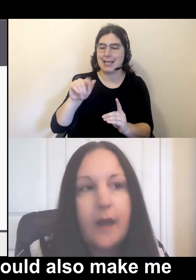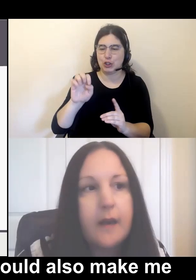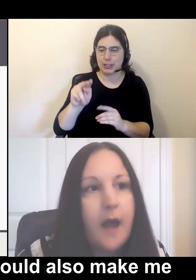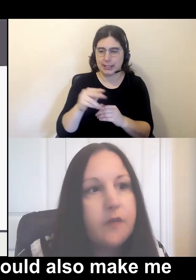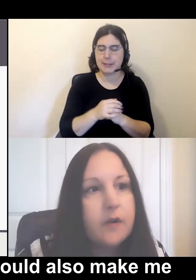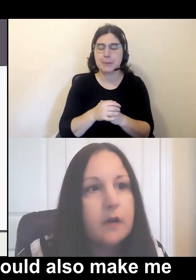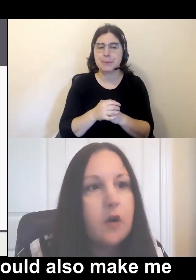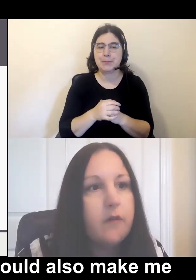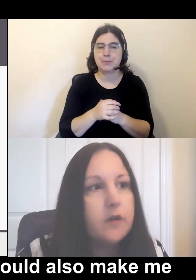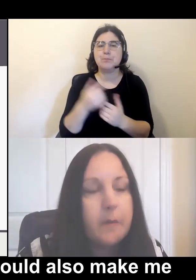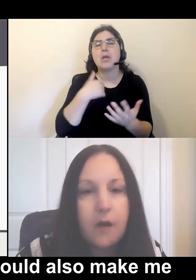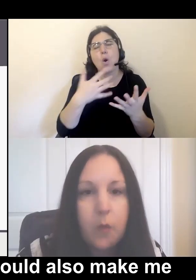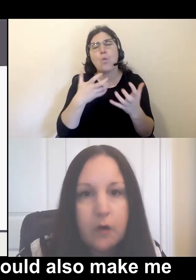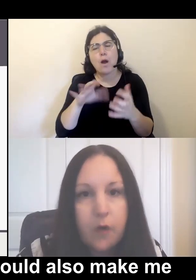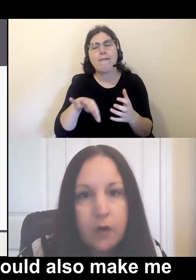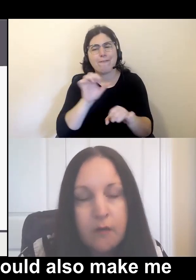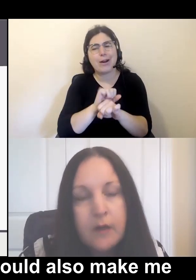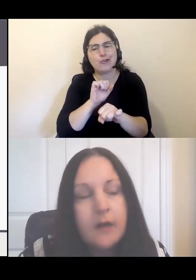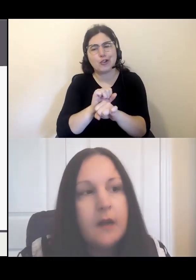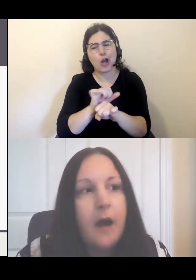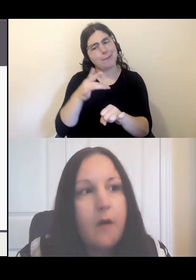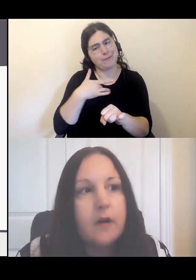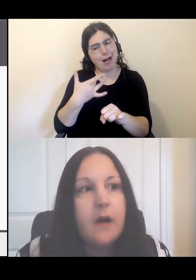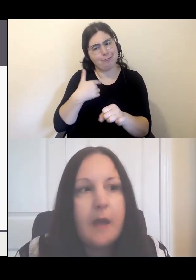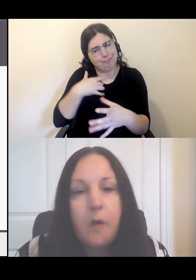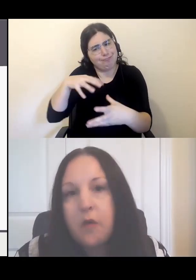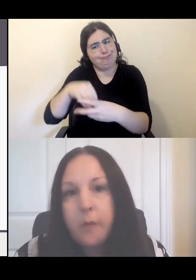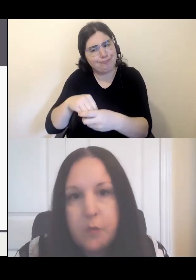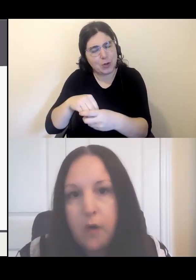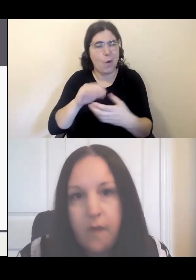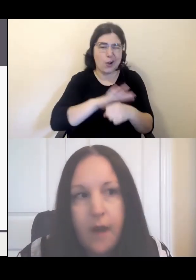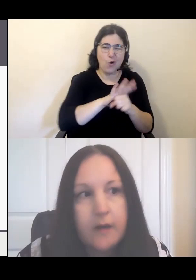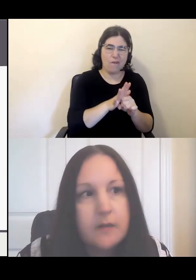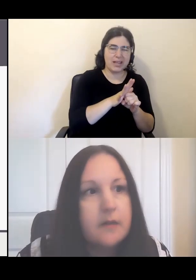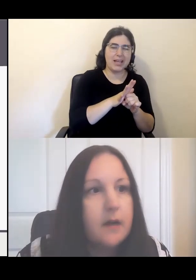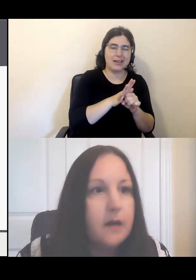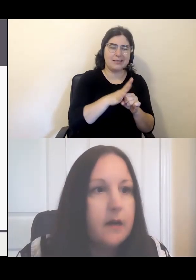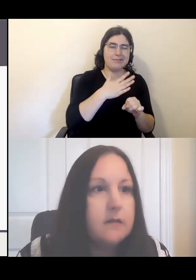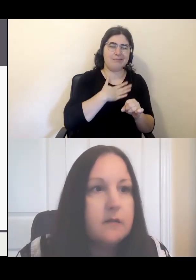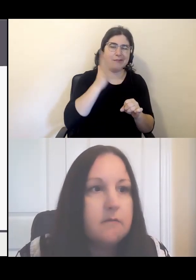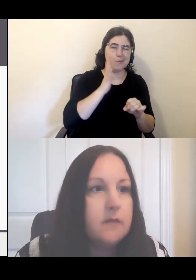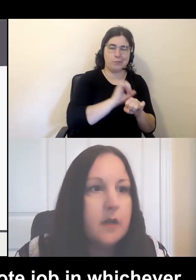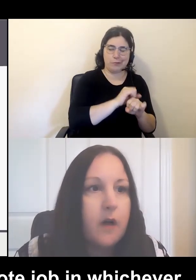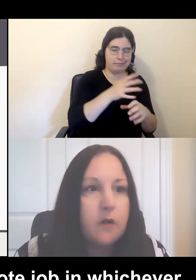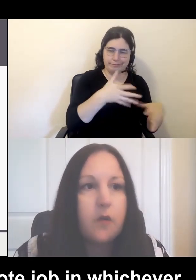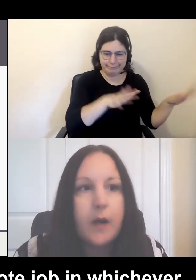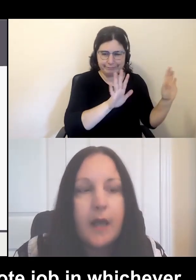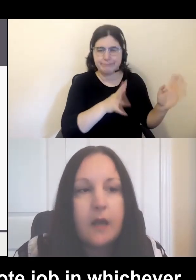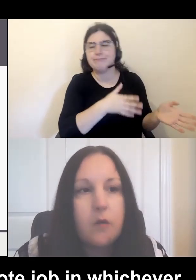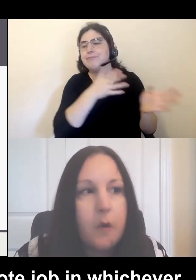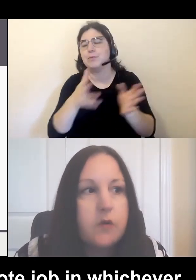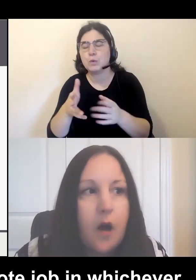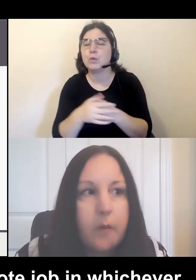useful again after COVID took me out of the workforce. However, I came out with so much more than that. I don't just